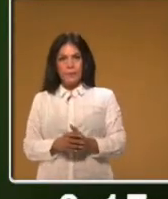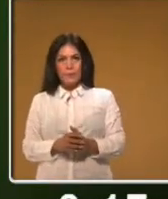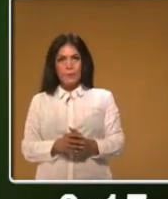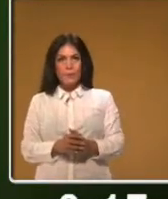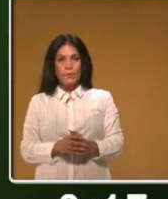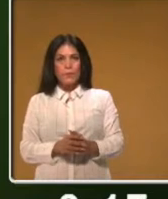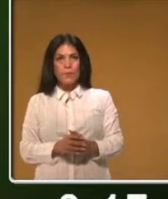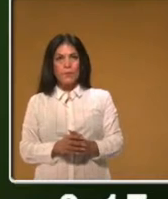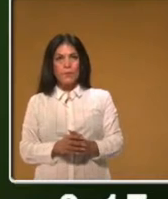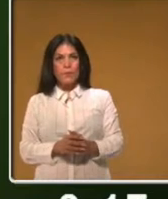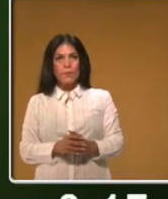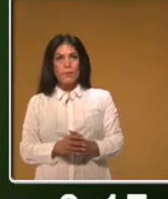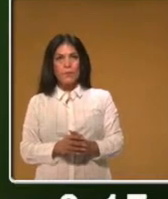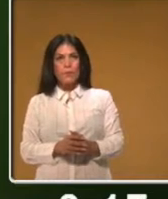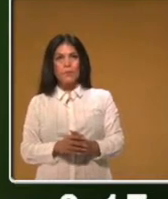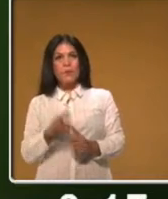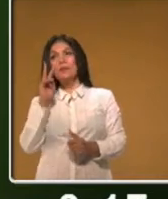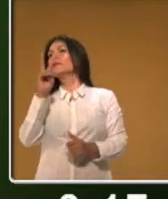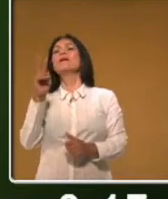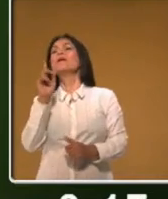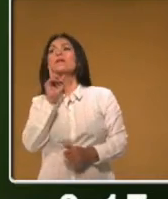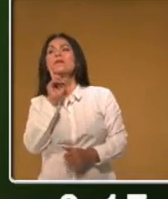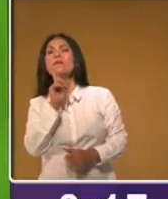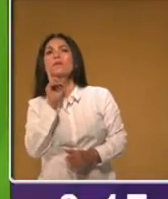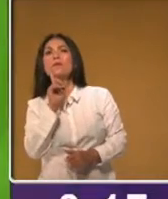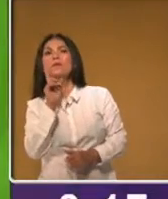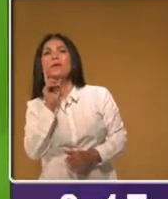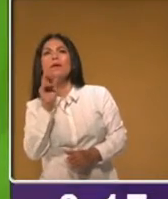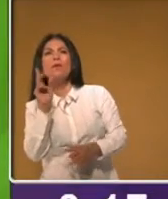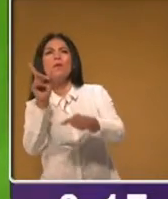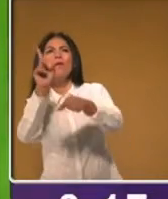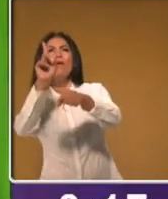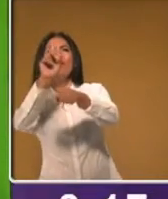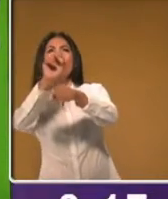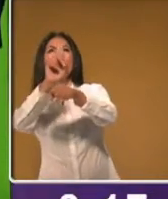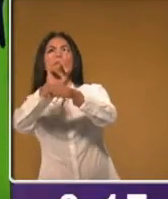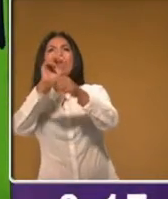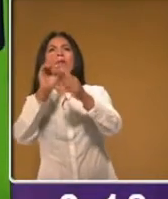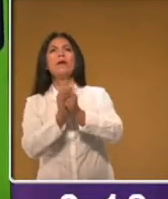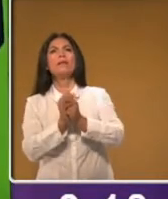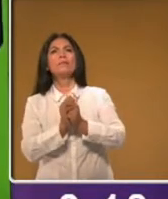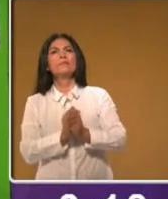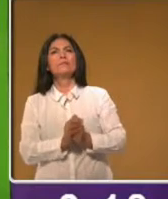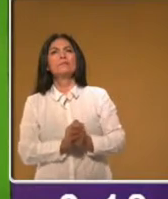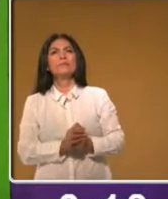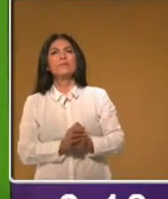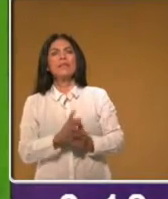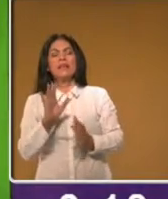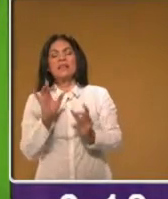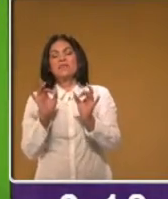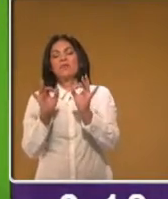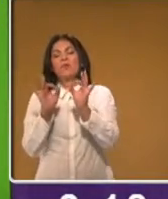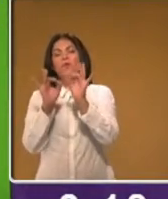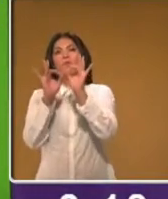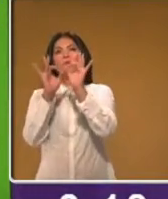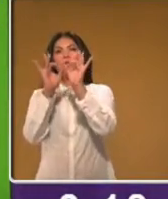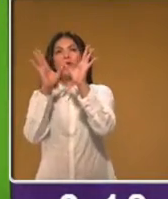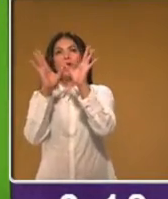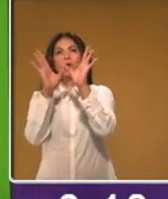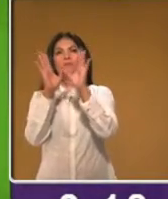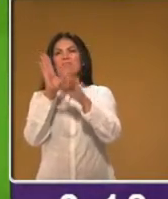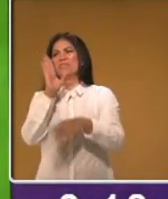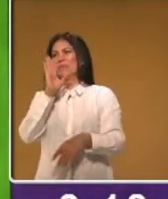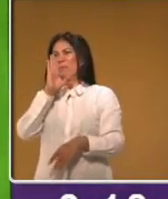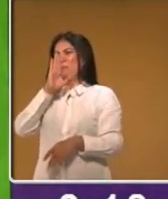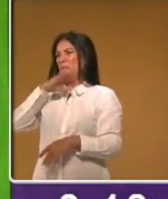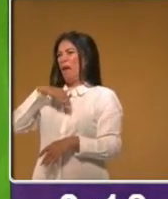For the class of today, the lesson of today, we have this situation, bad service. Have you